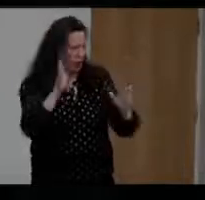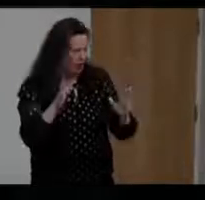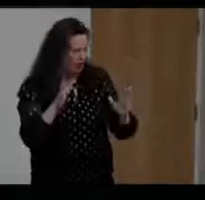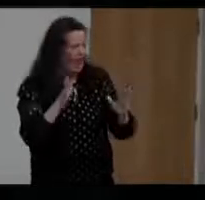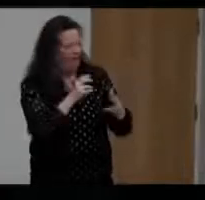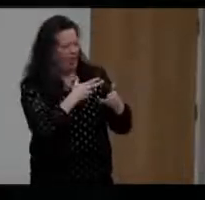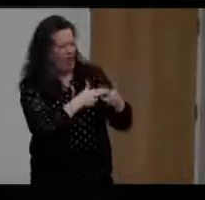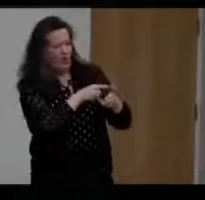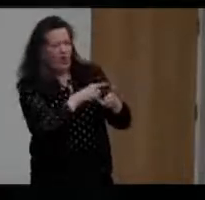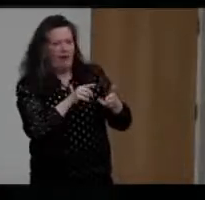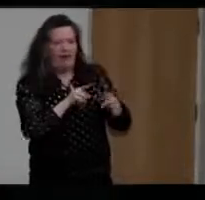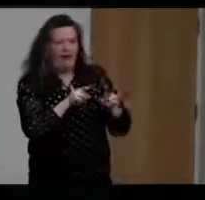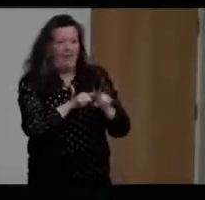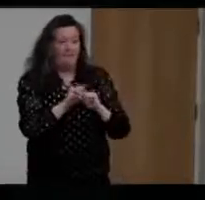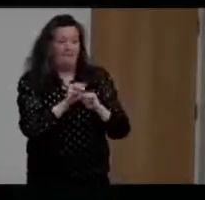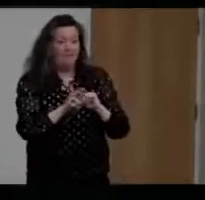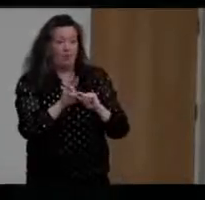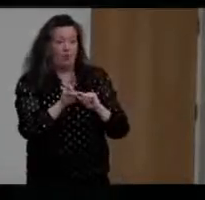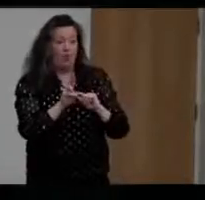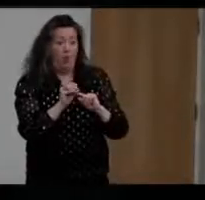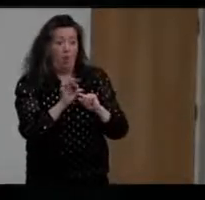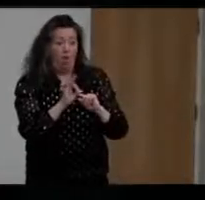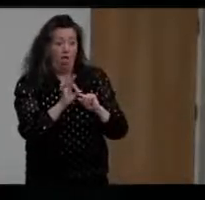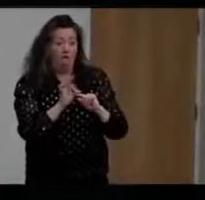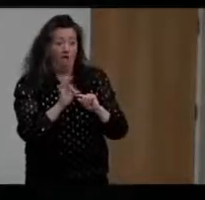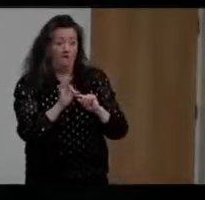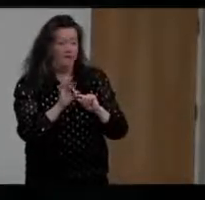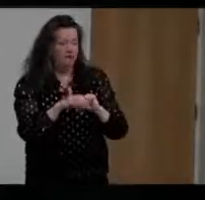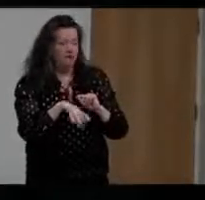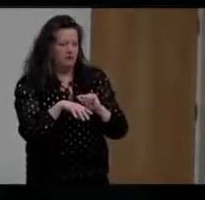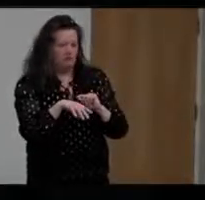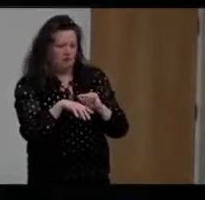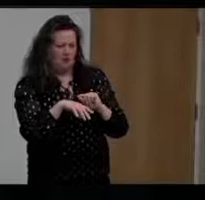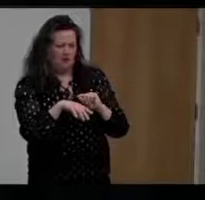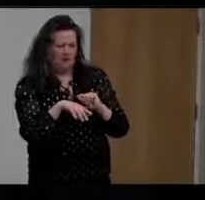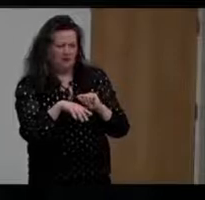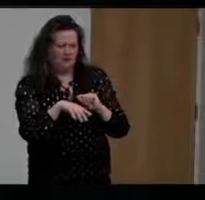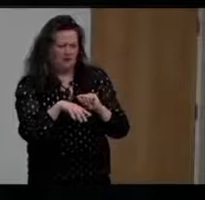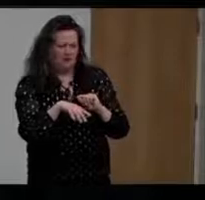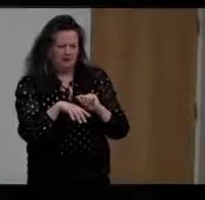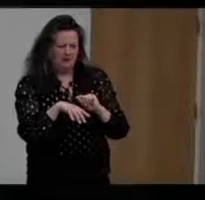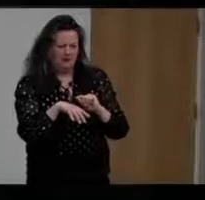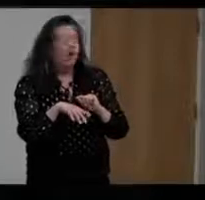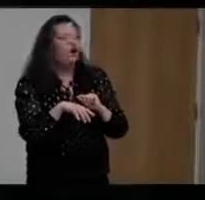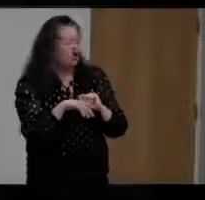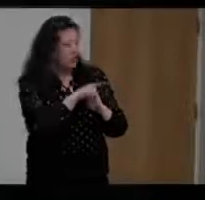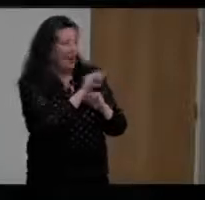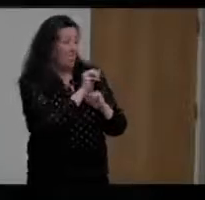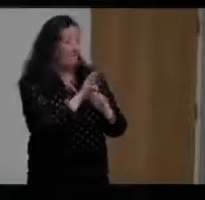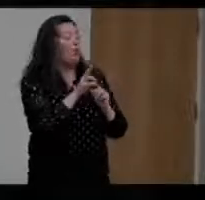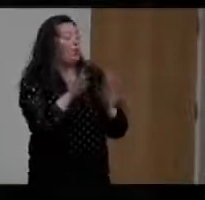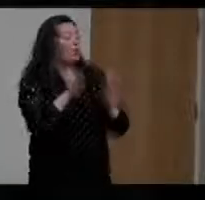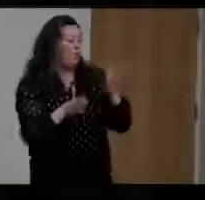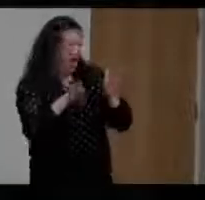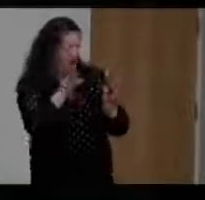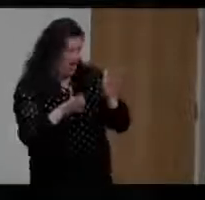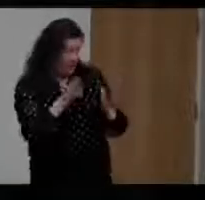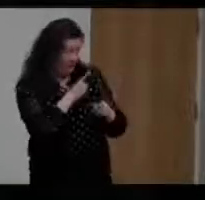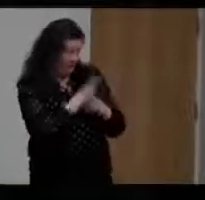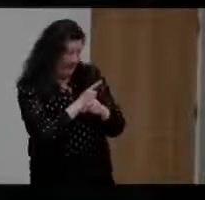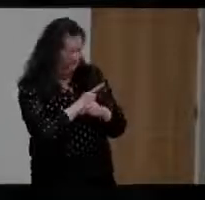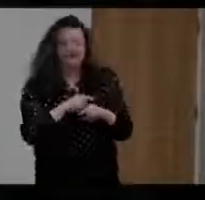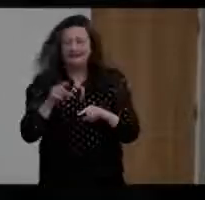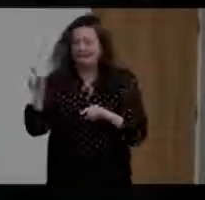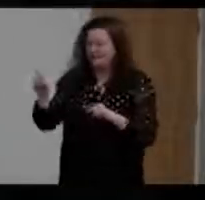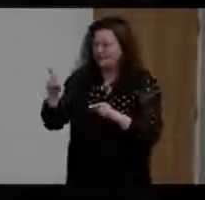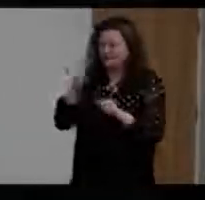right? And I love that the Chancellor, I mean, you could have picked anything. Like we said, we talked about the opioid crisis last time under Chancellor